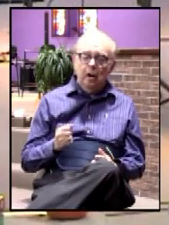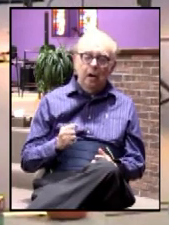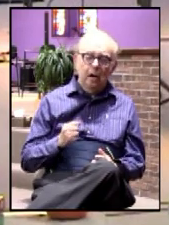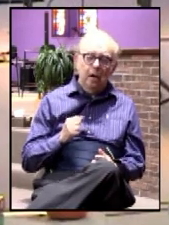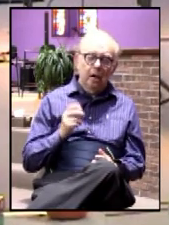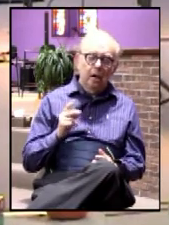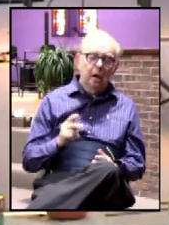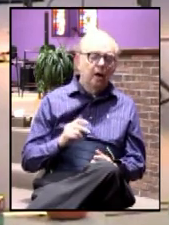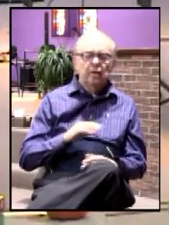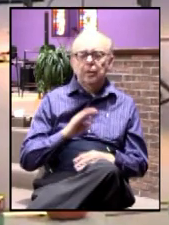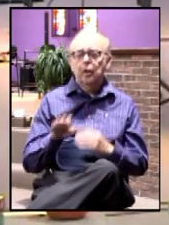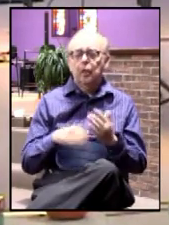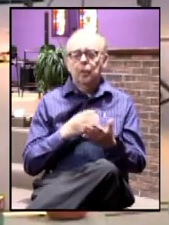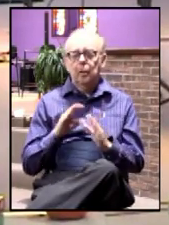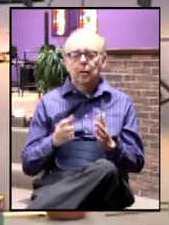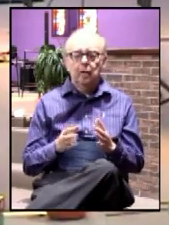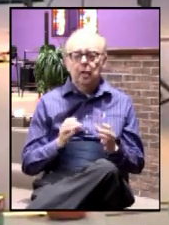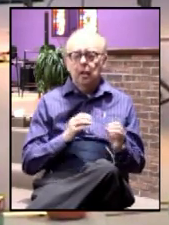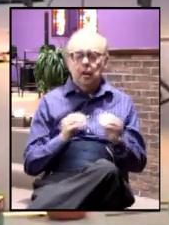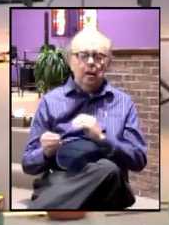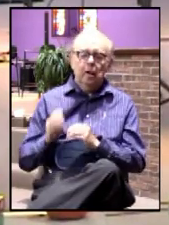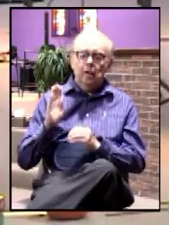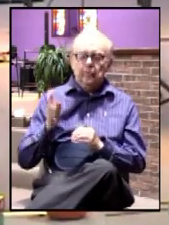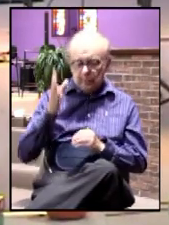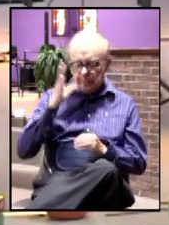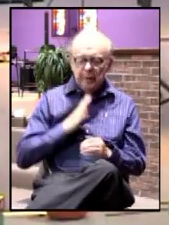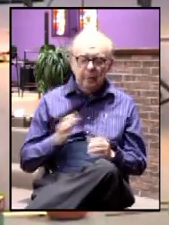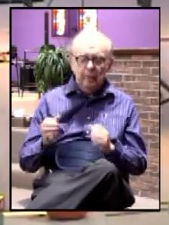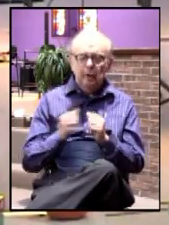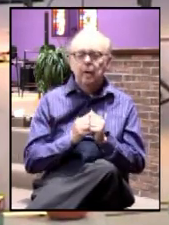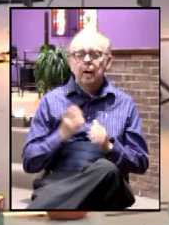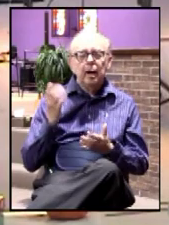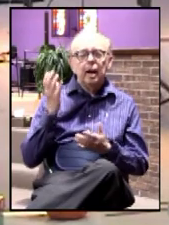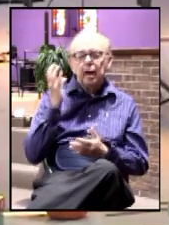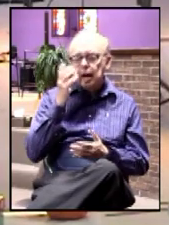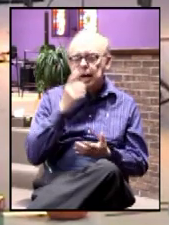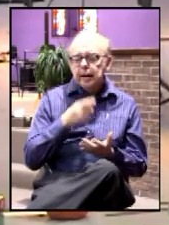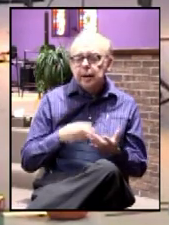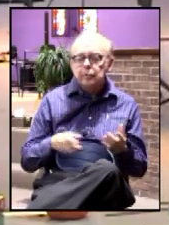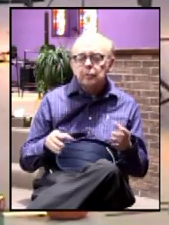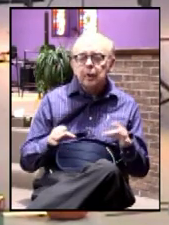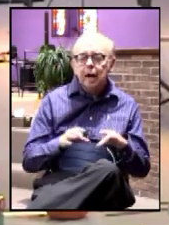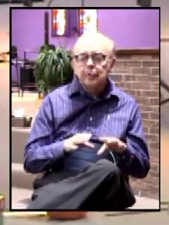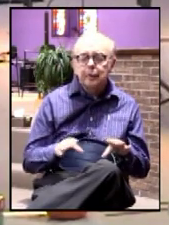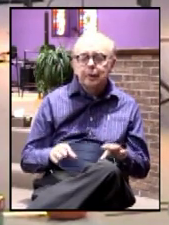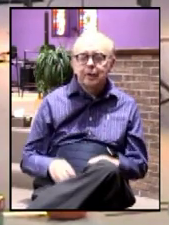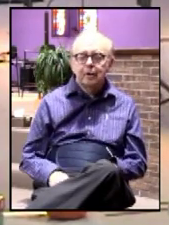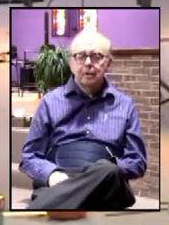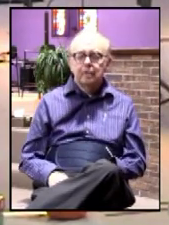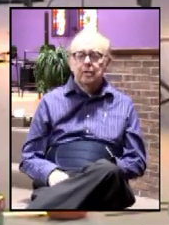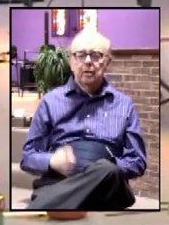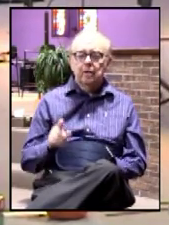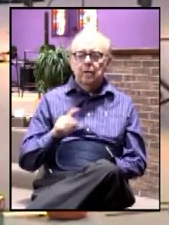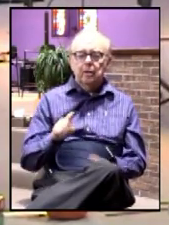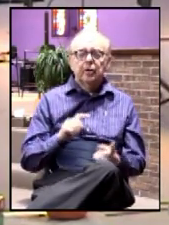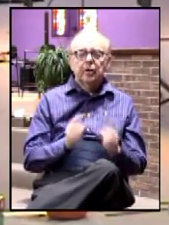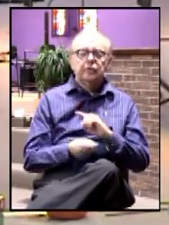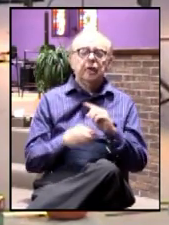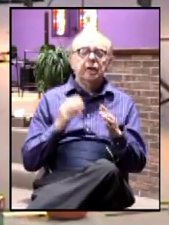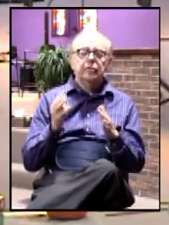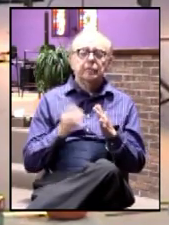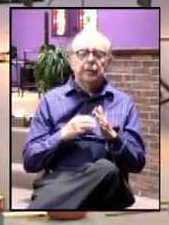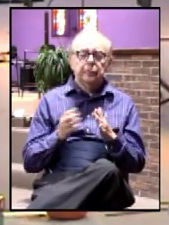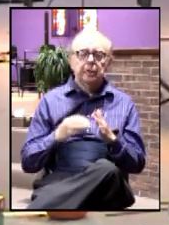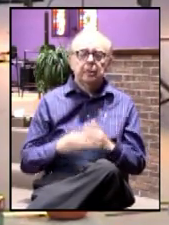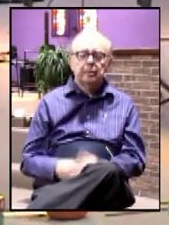Paul and Ringo and George and John and you put the four of them together, and guess what they did? They changed